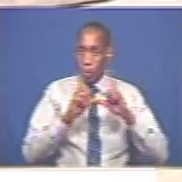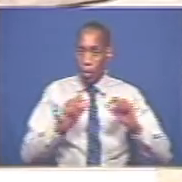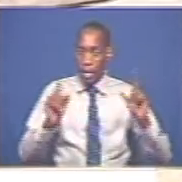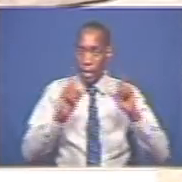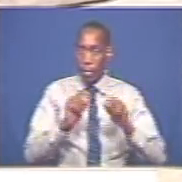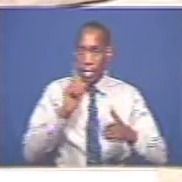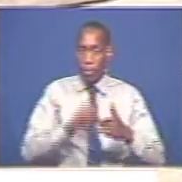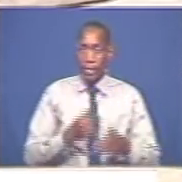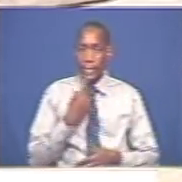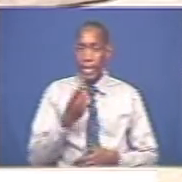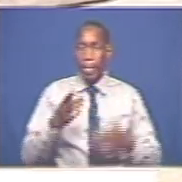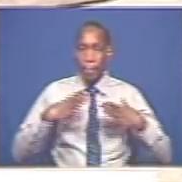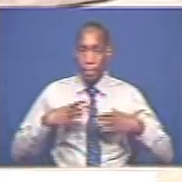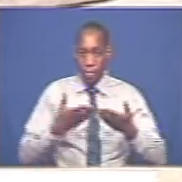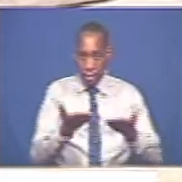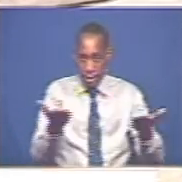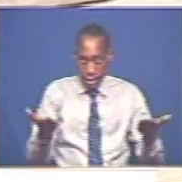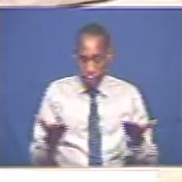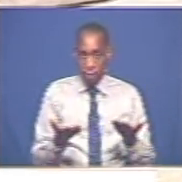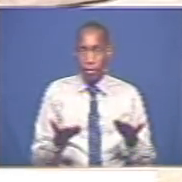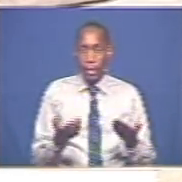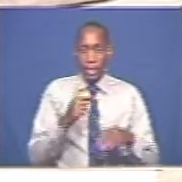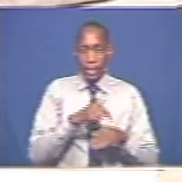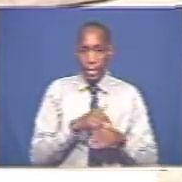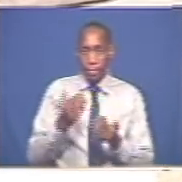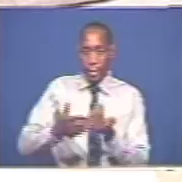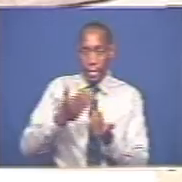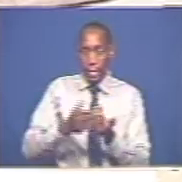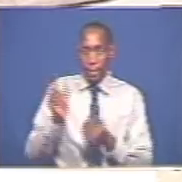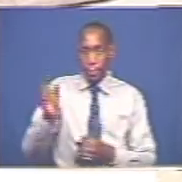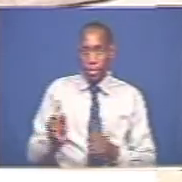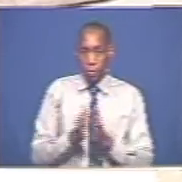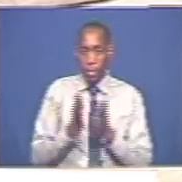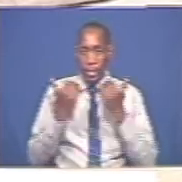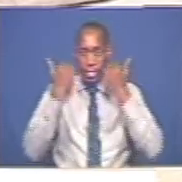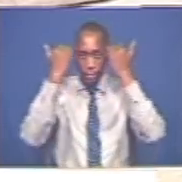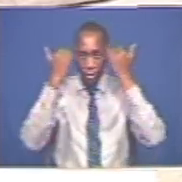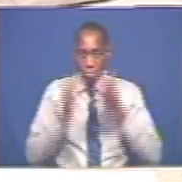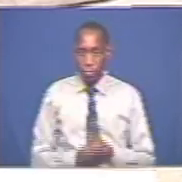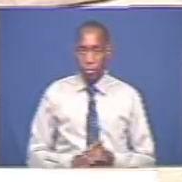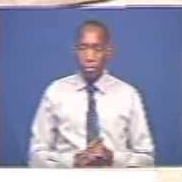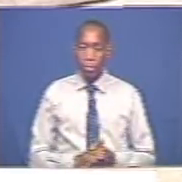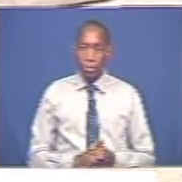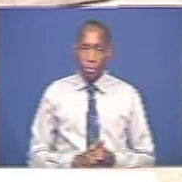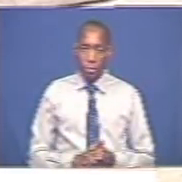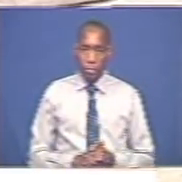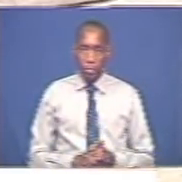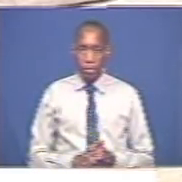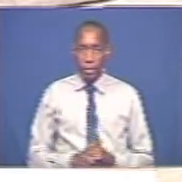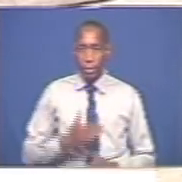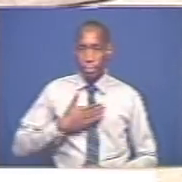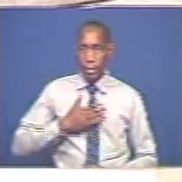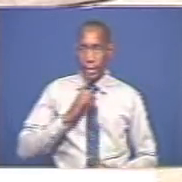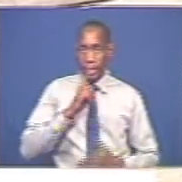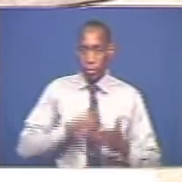what would you tell the public in terms of when they're dealing with a person that has depression? They need to, what I would say